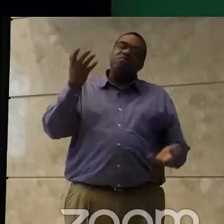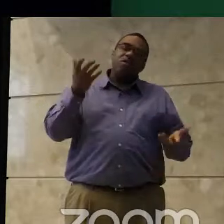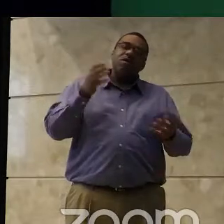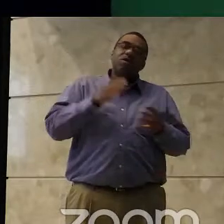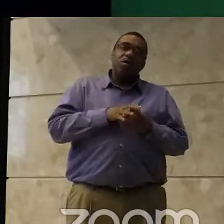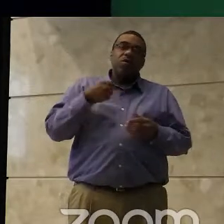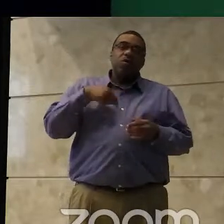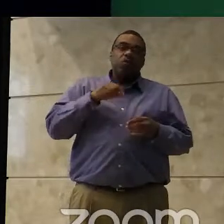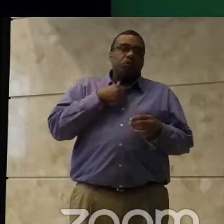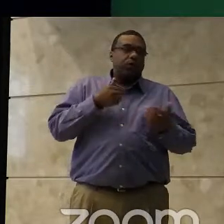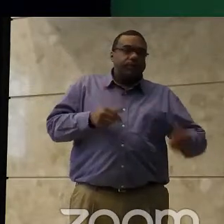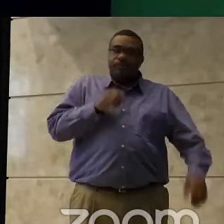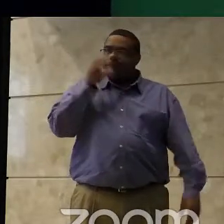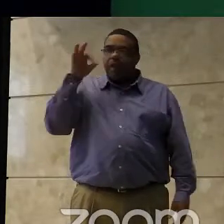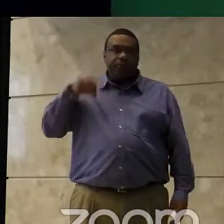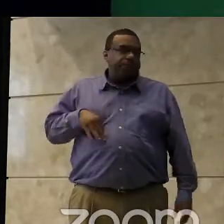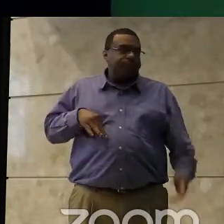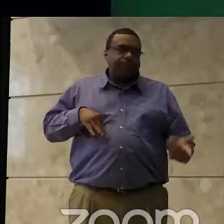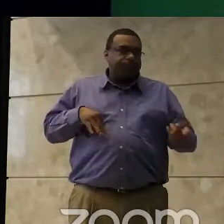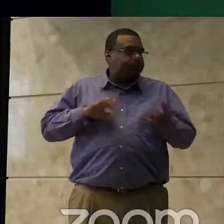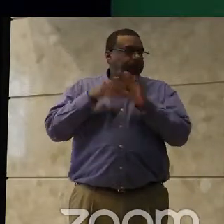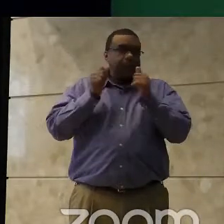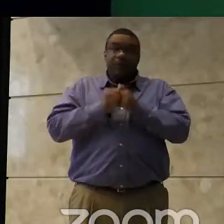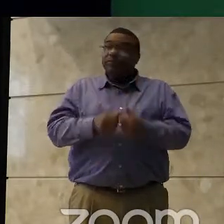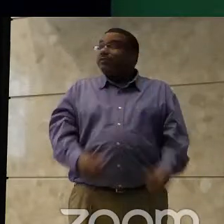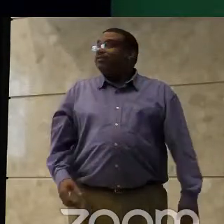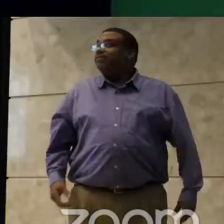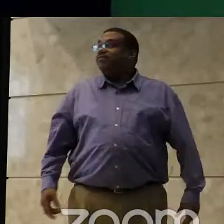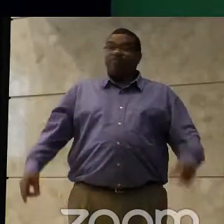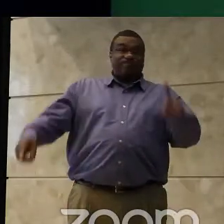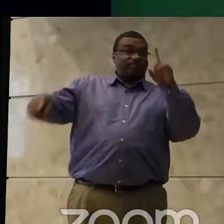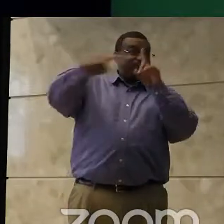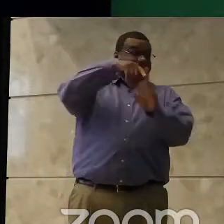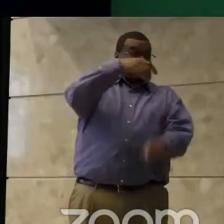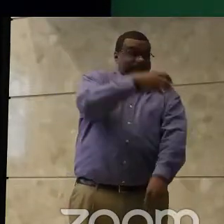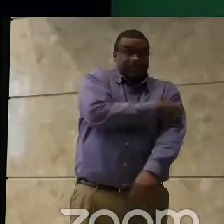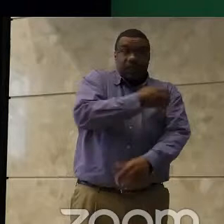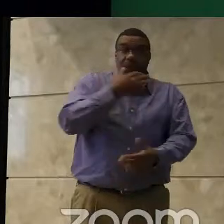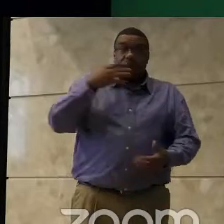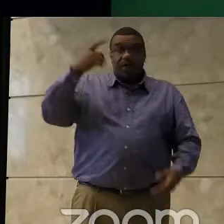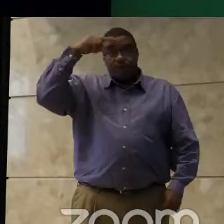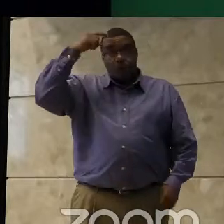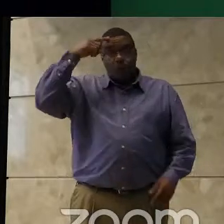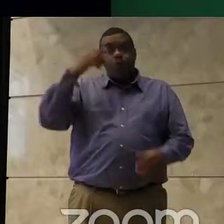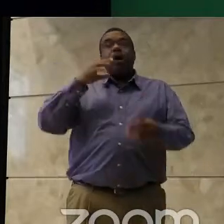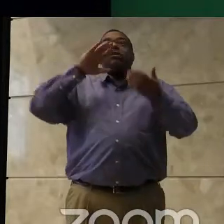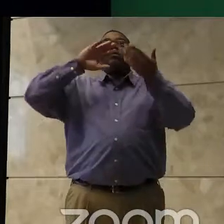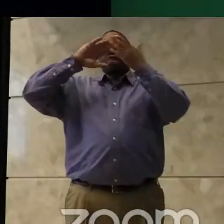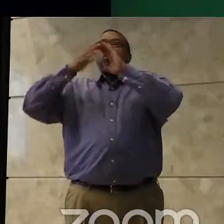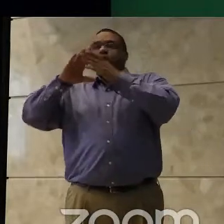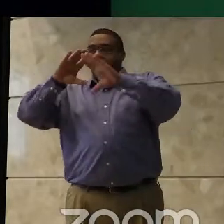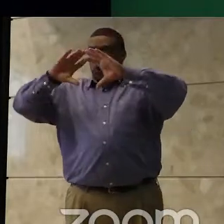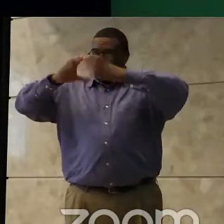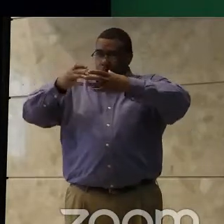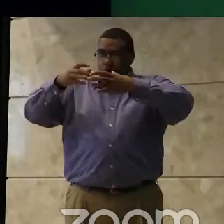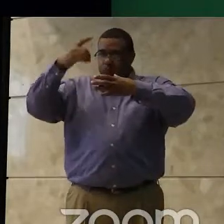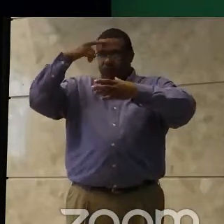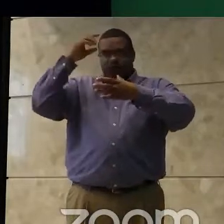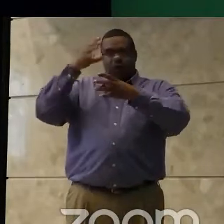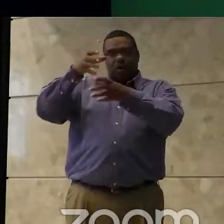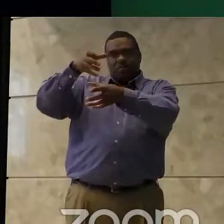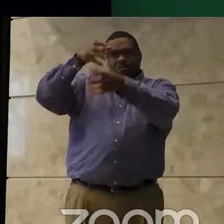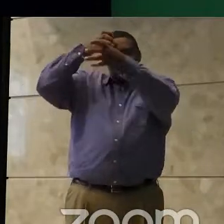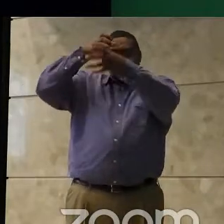that we haven't taken advantage of the strength and potential of building a community of scholars, of young scholars, not